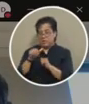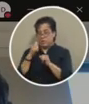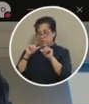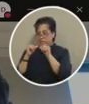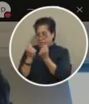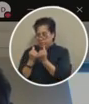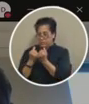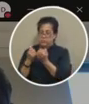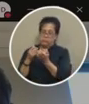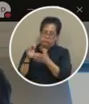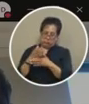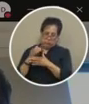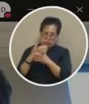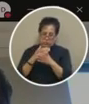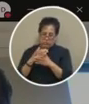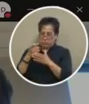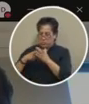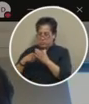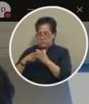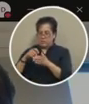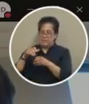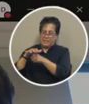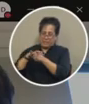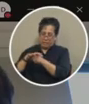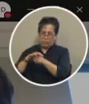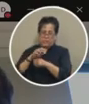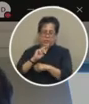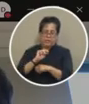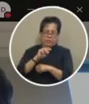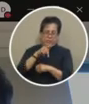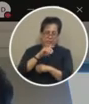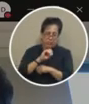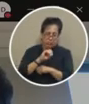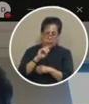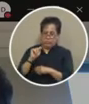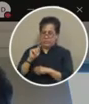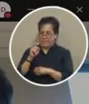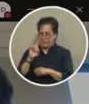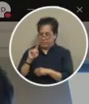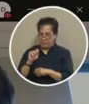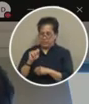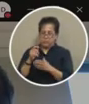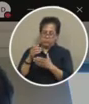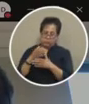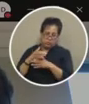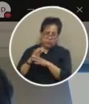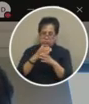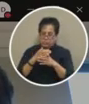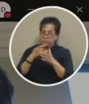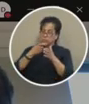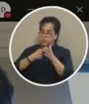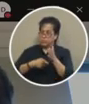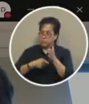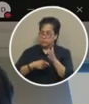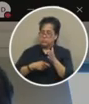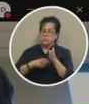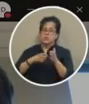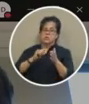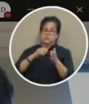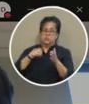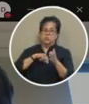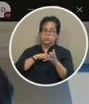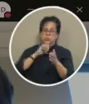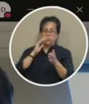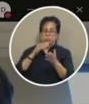demand model, specifically the MPO and the county and TxDOT have expressed interest in sharing the cost for this. So we are going to